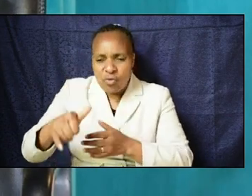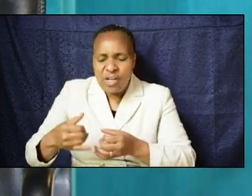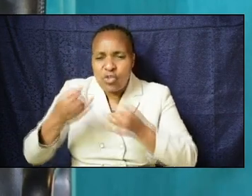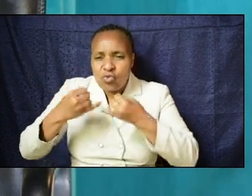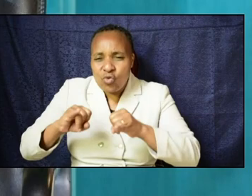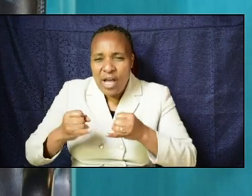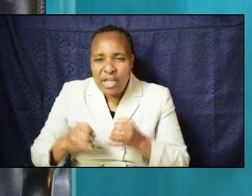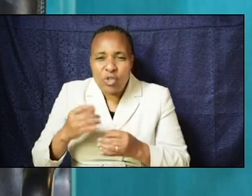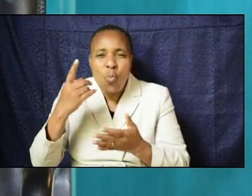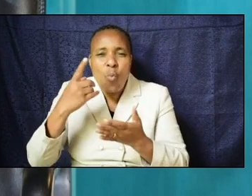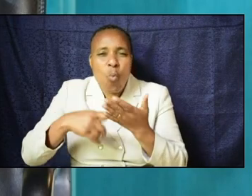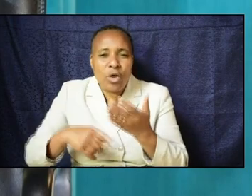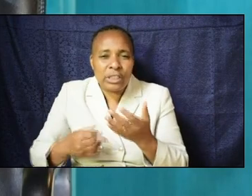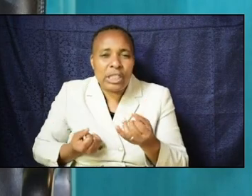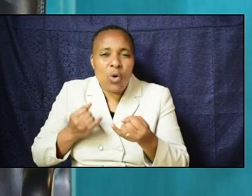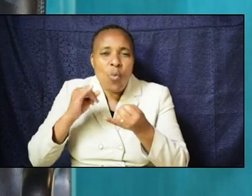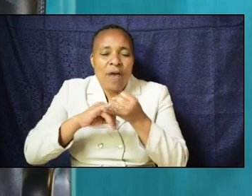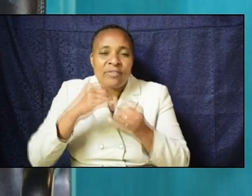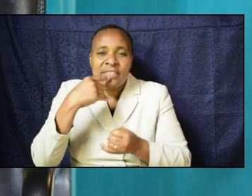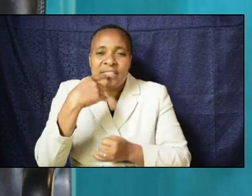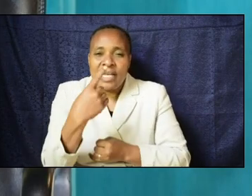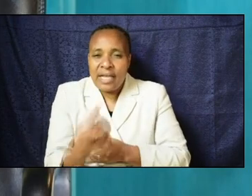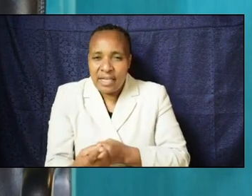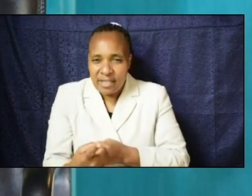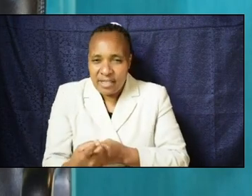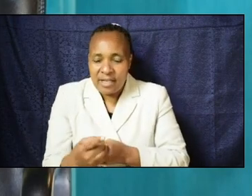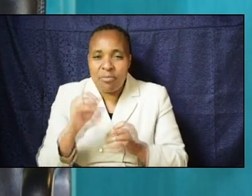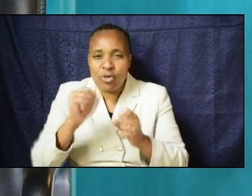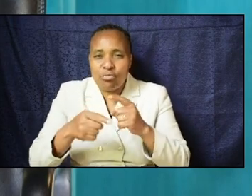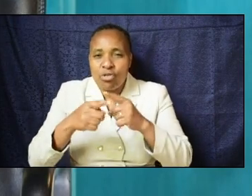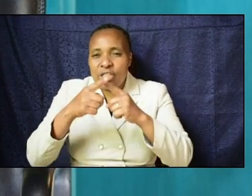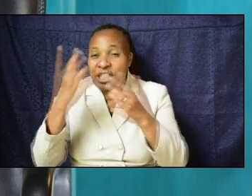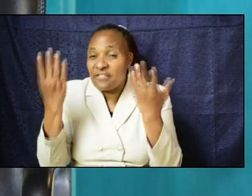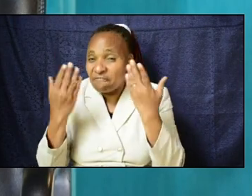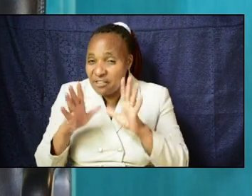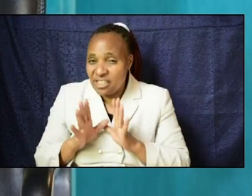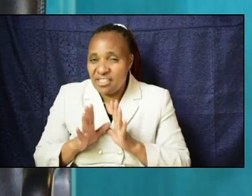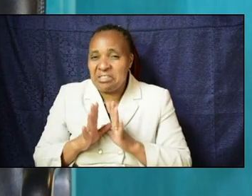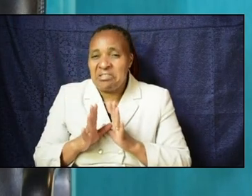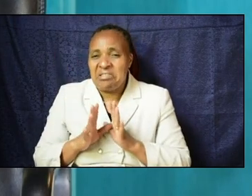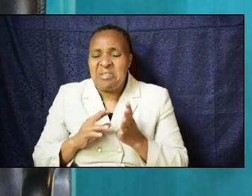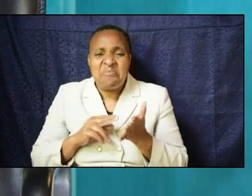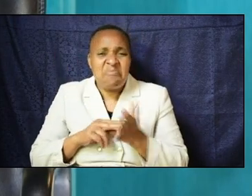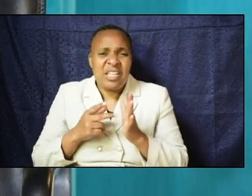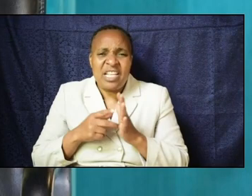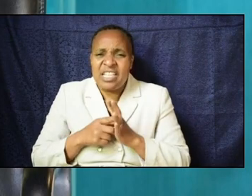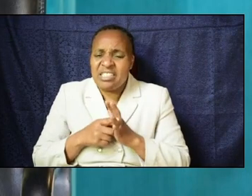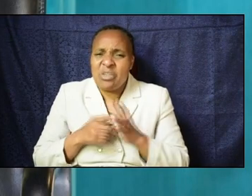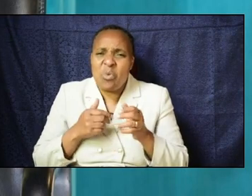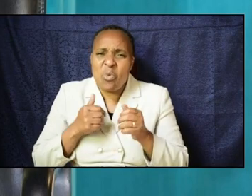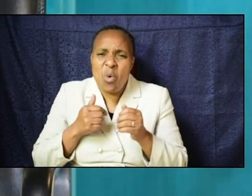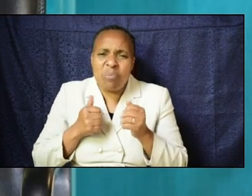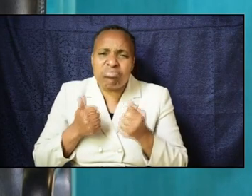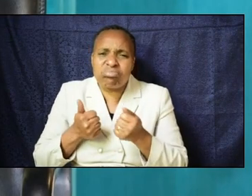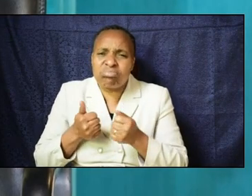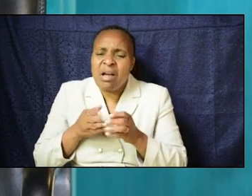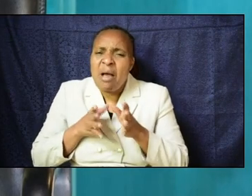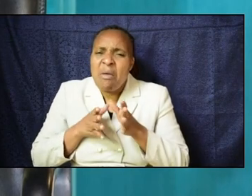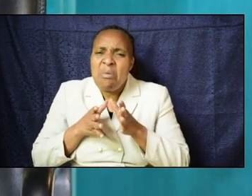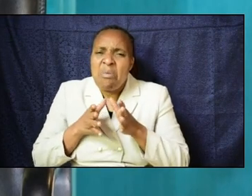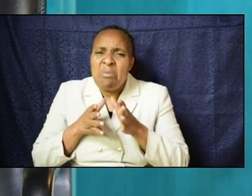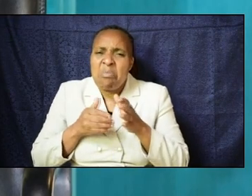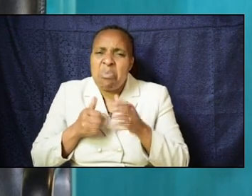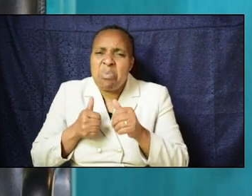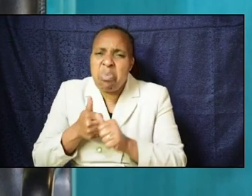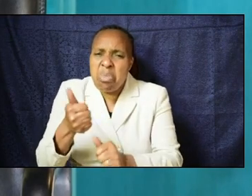to do what his wife said, he would have had him killed. I mean, that is insolence. You know,